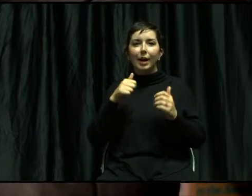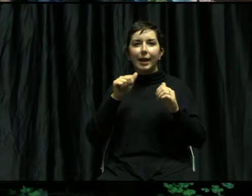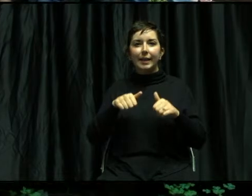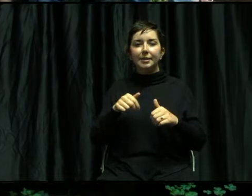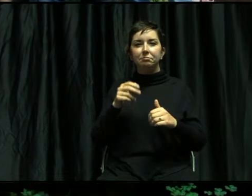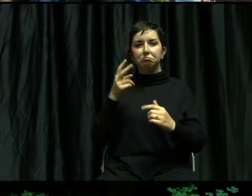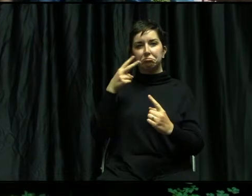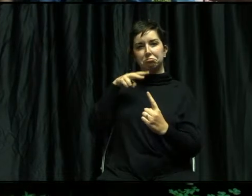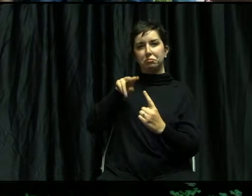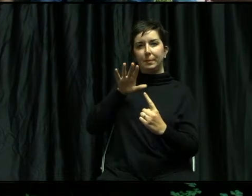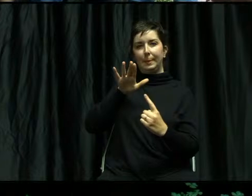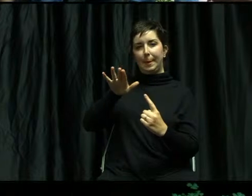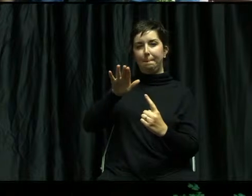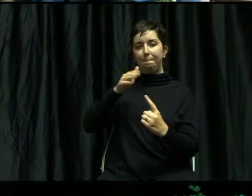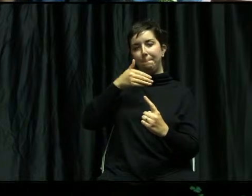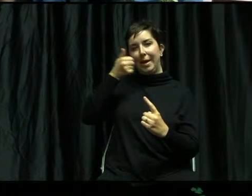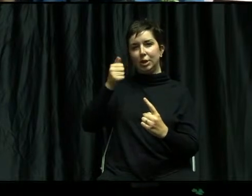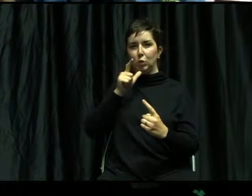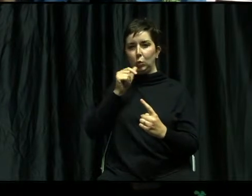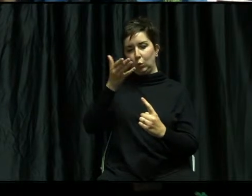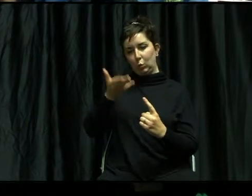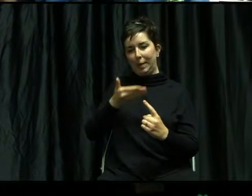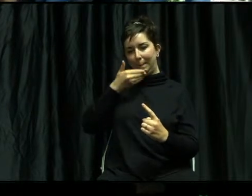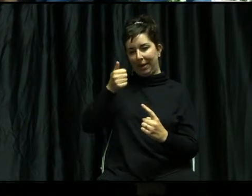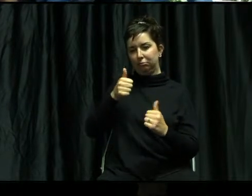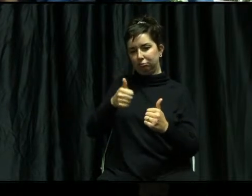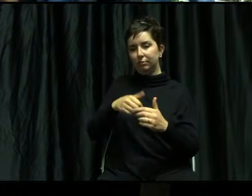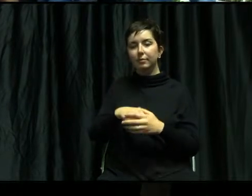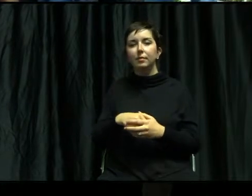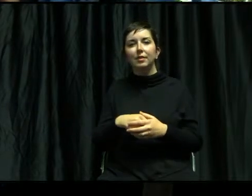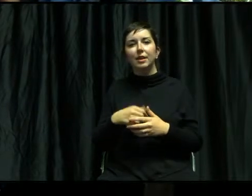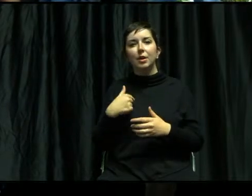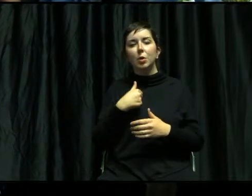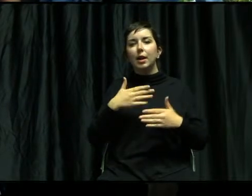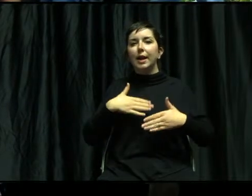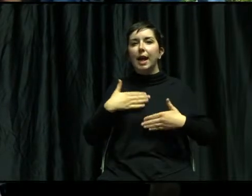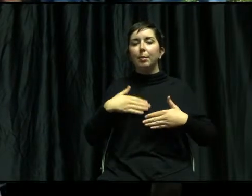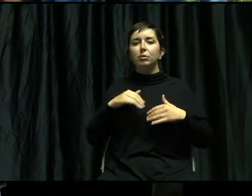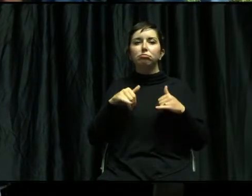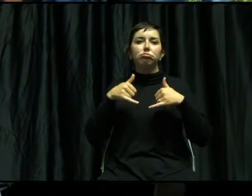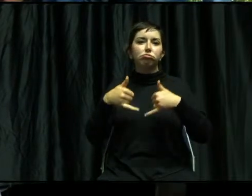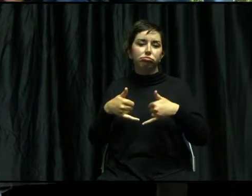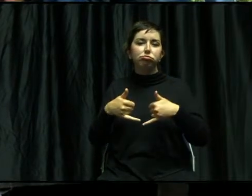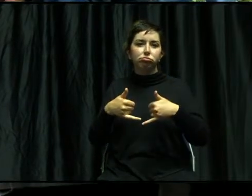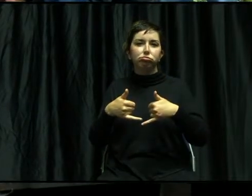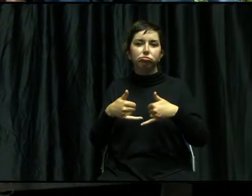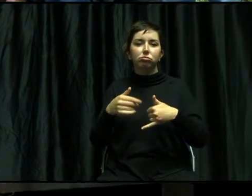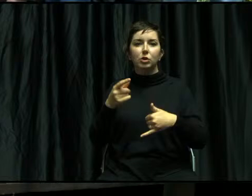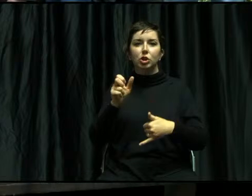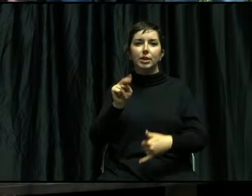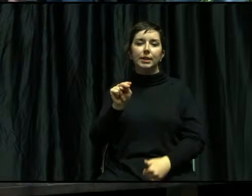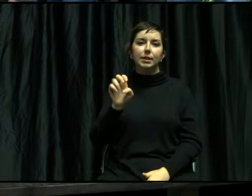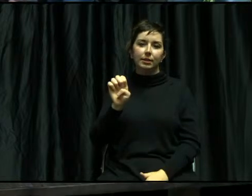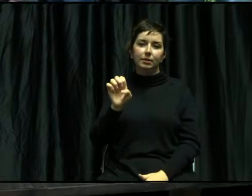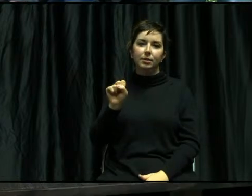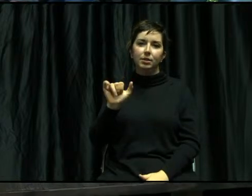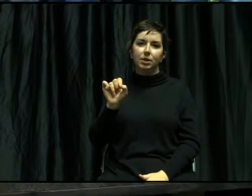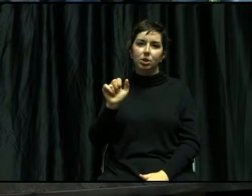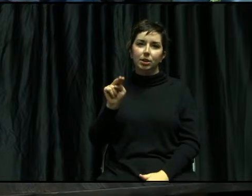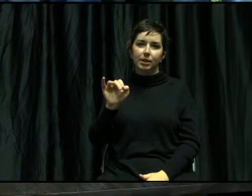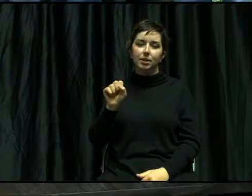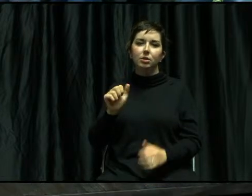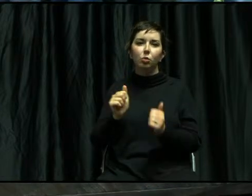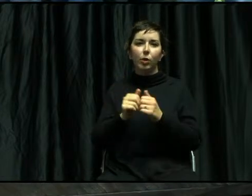them. Weber State University is pleased to recognize Dr. Gene Sessions with a Doctor of Humanities honorary